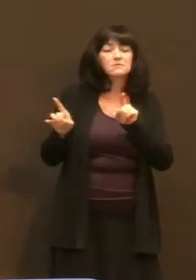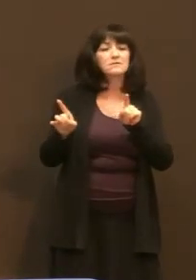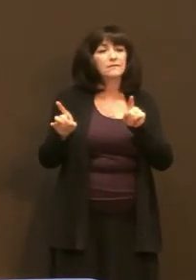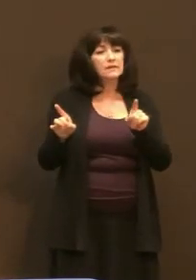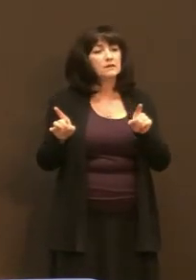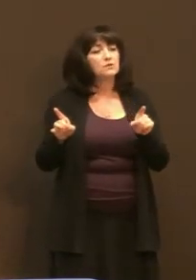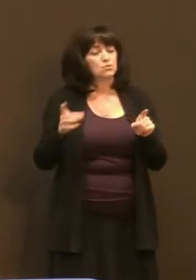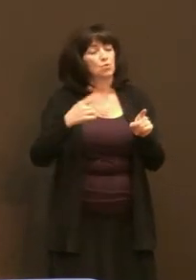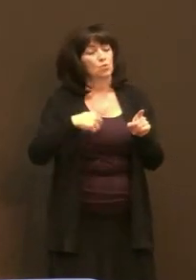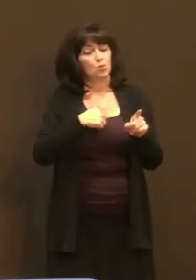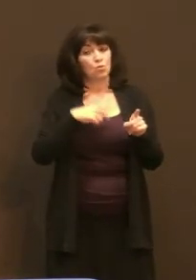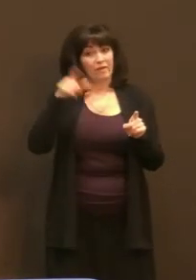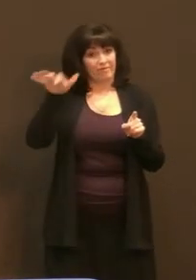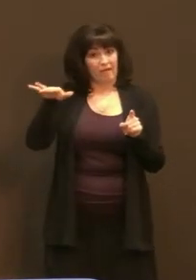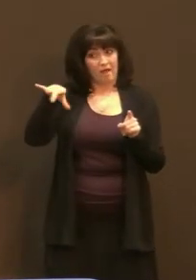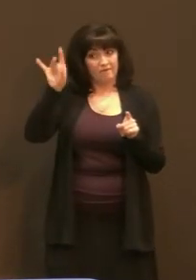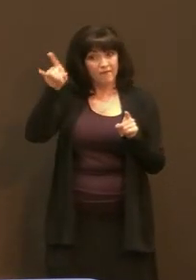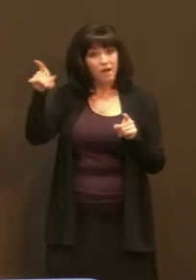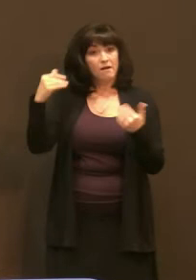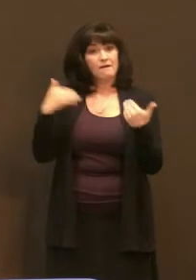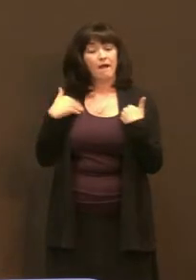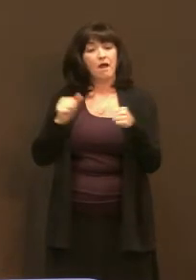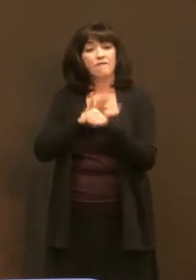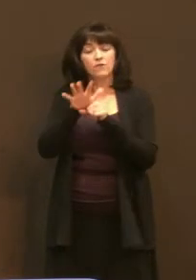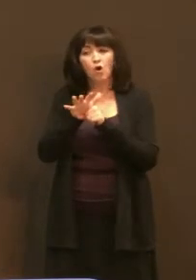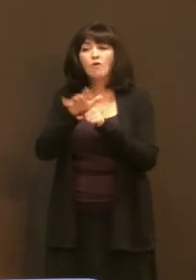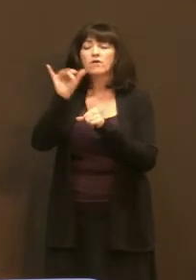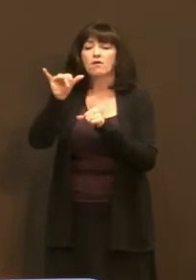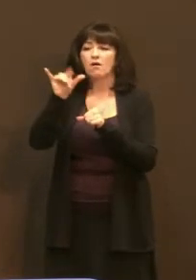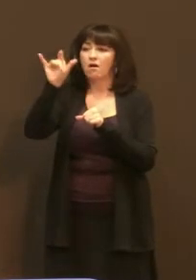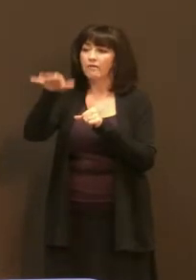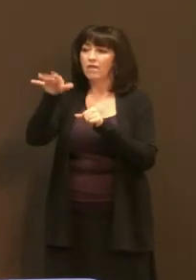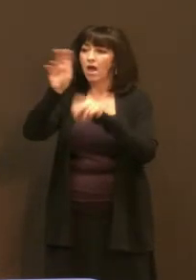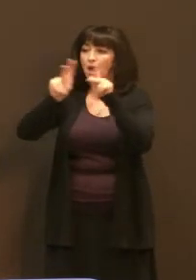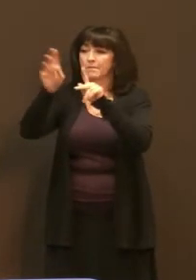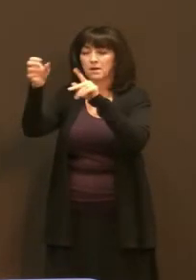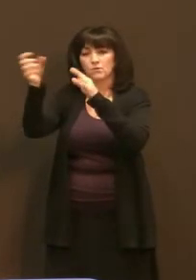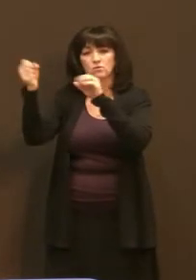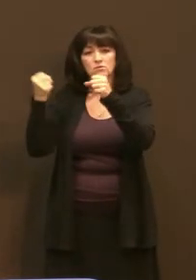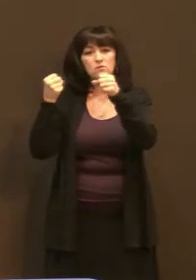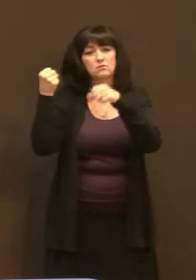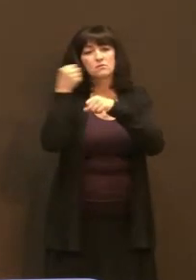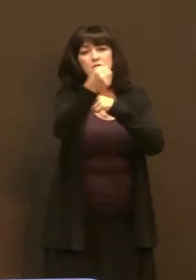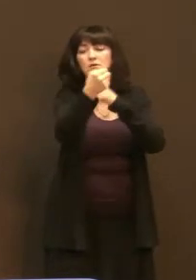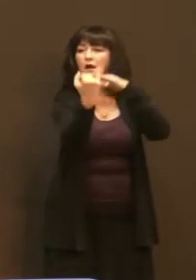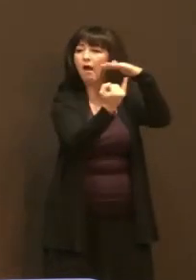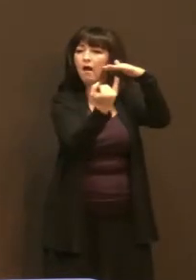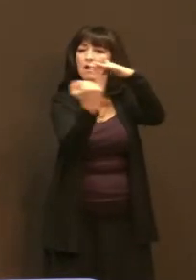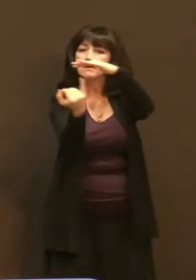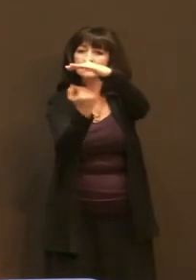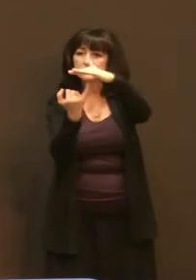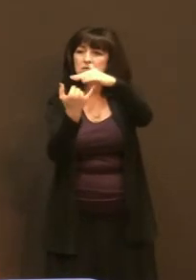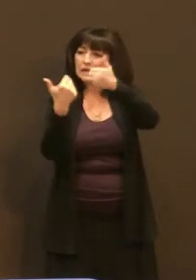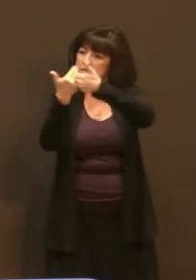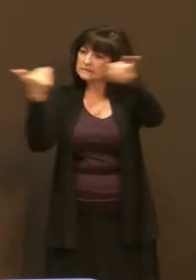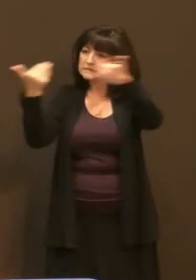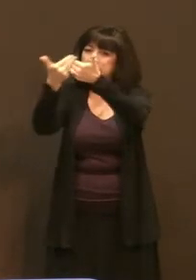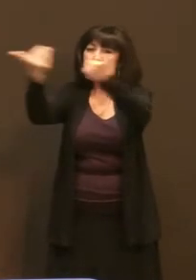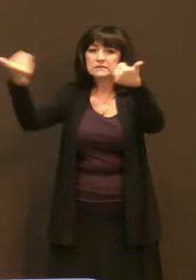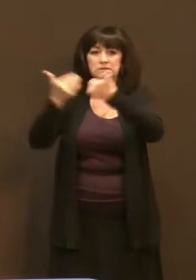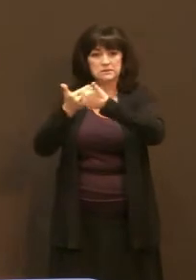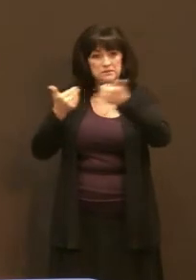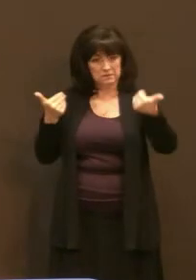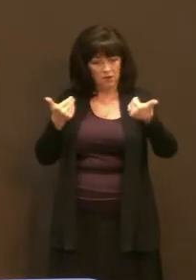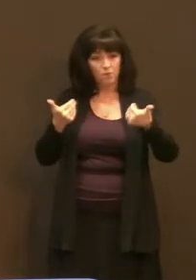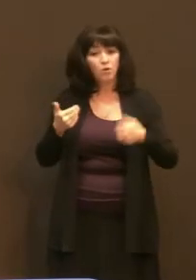positive patients, and so far there's been some questions about staffing, but so far we've been able to fill